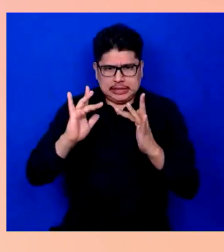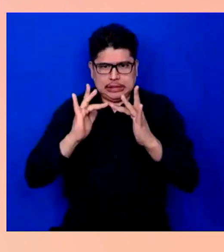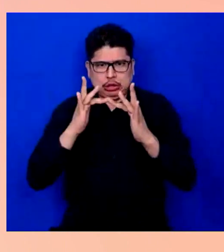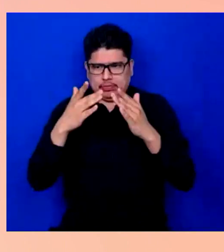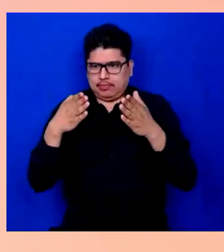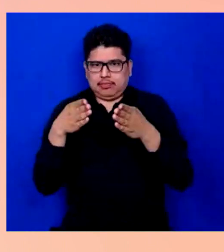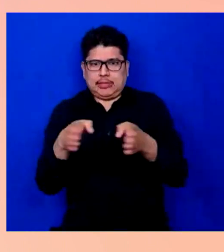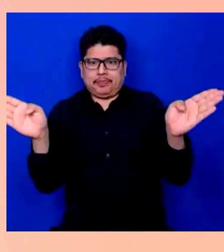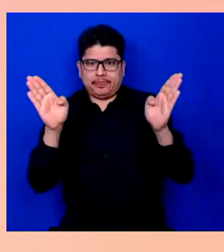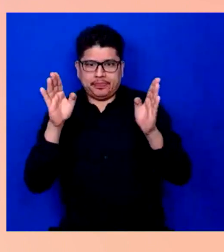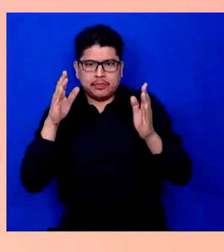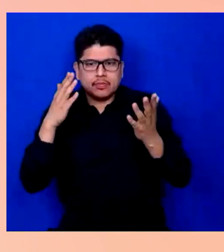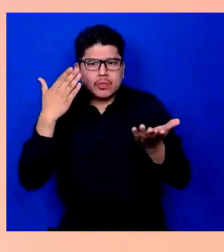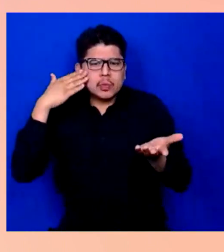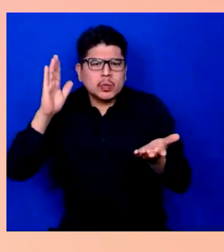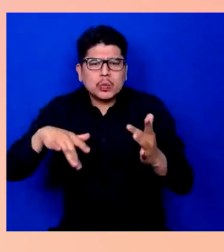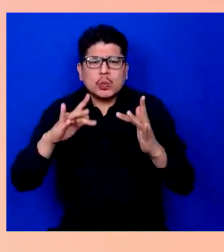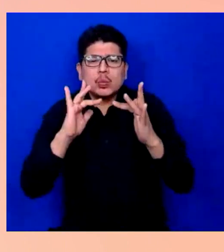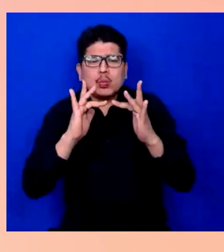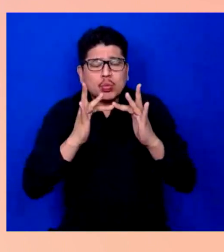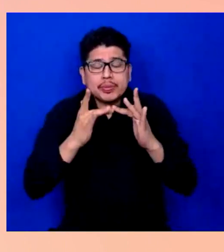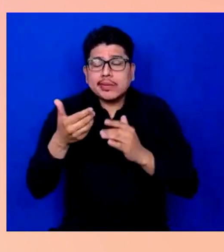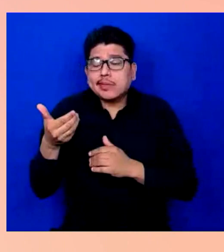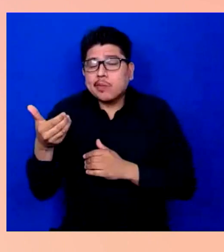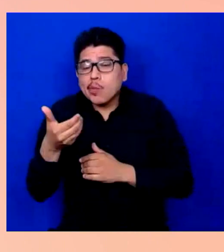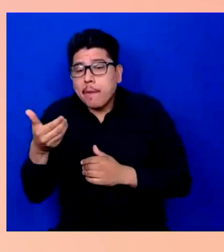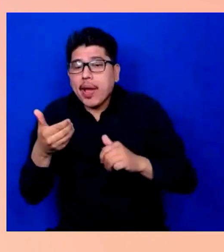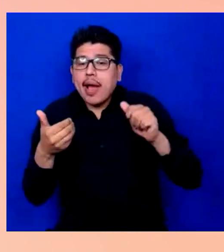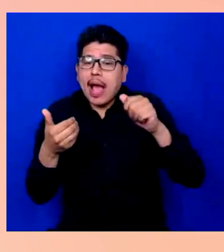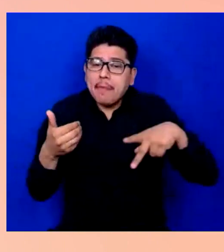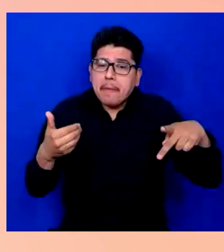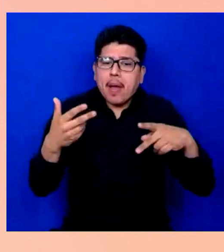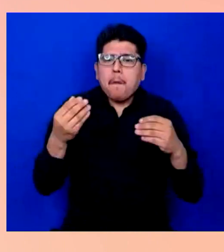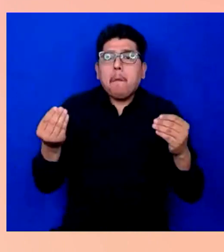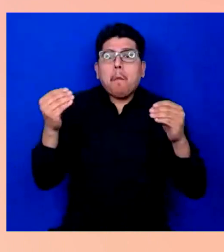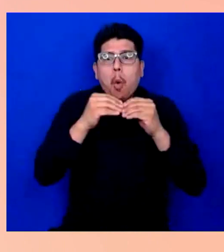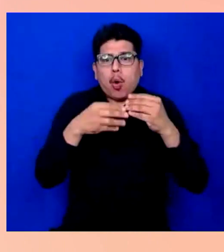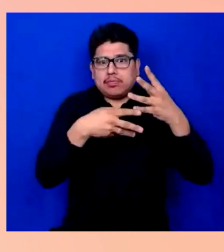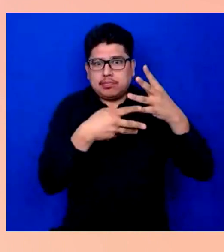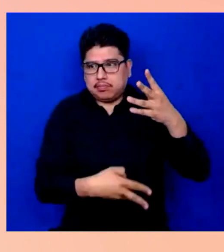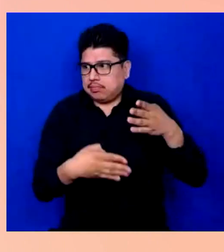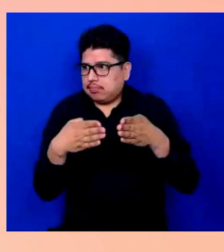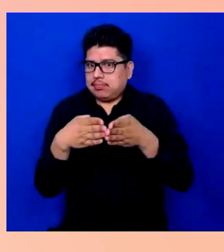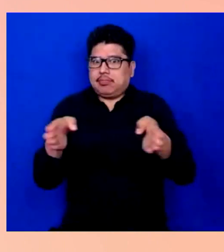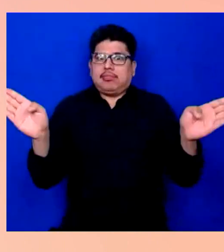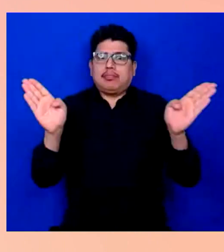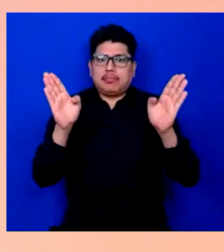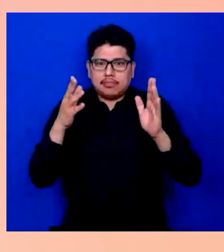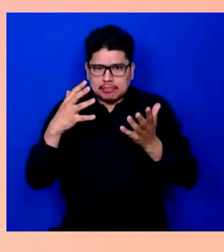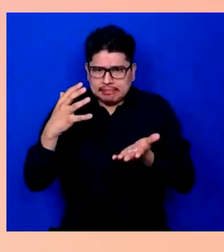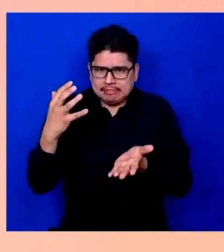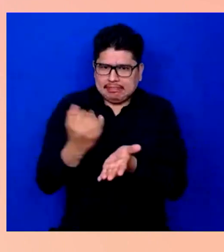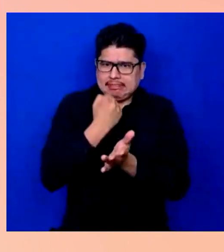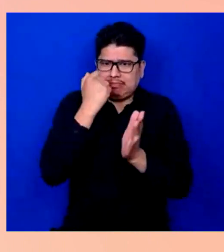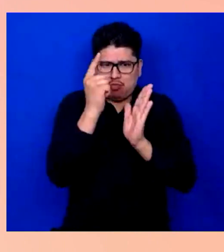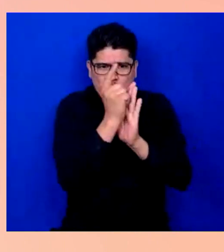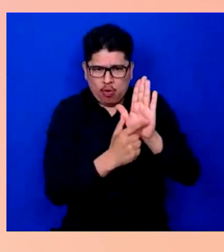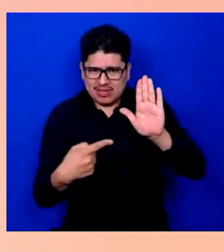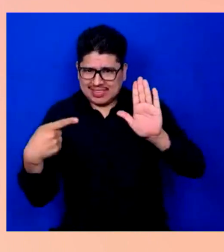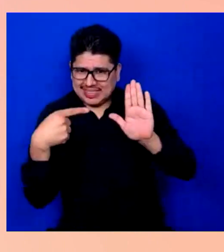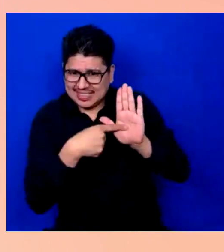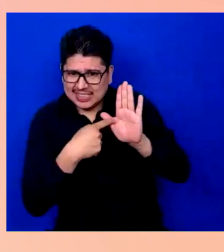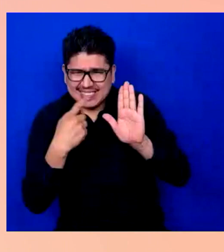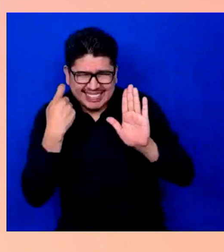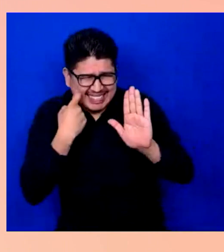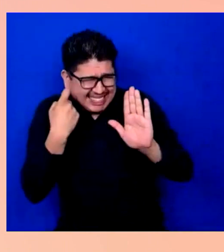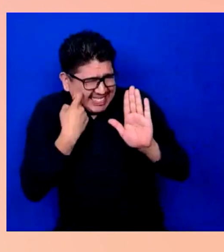but also to go beyond using public procurement laws, and also the most recent and let's say turning point